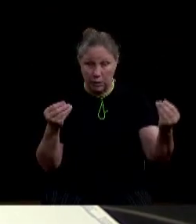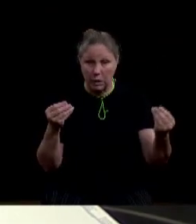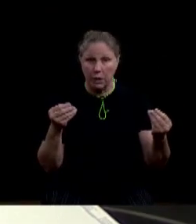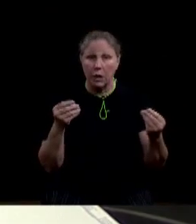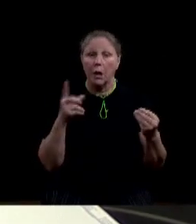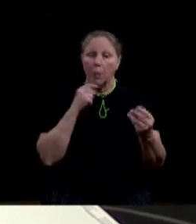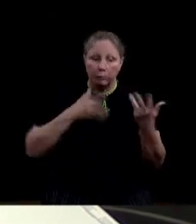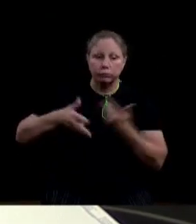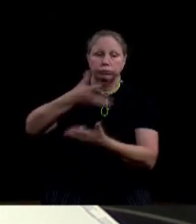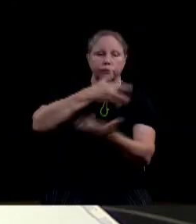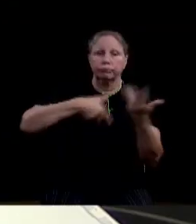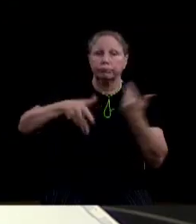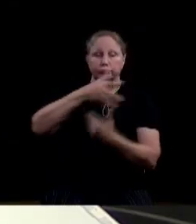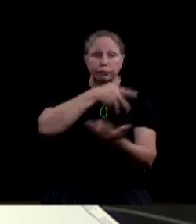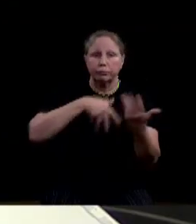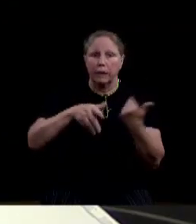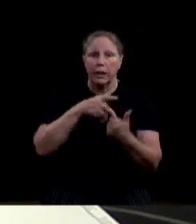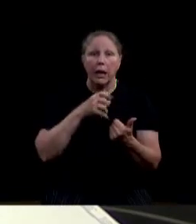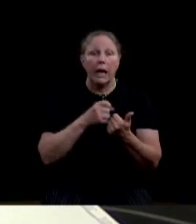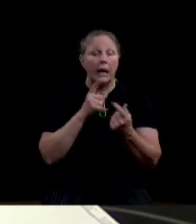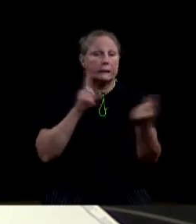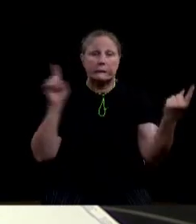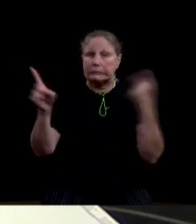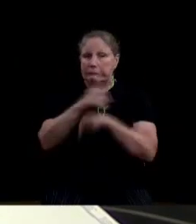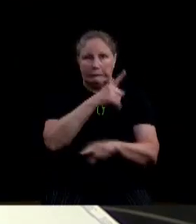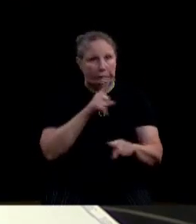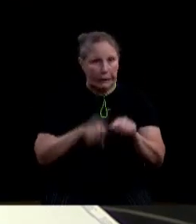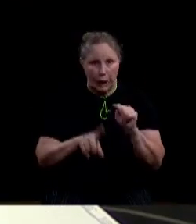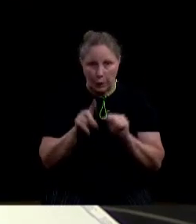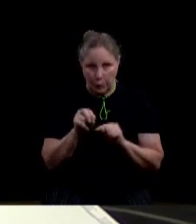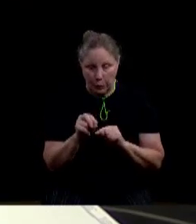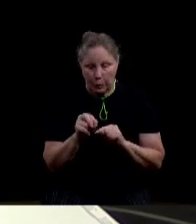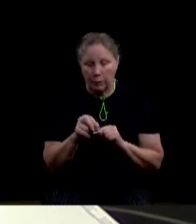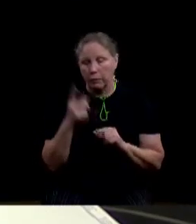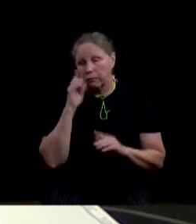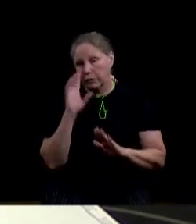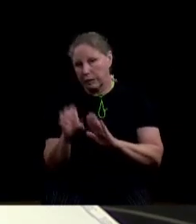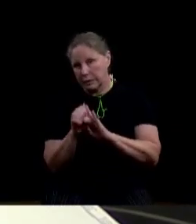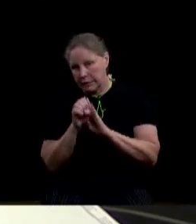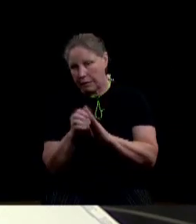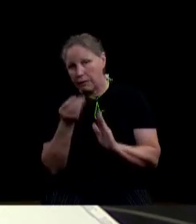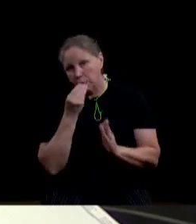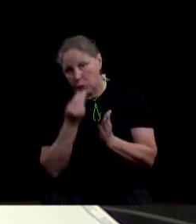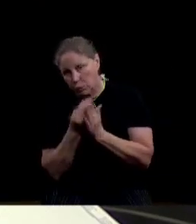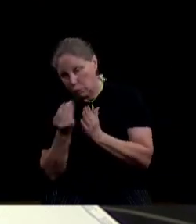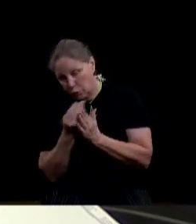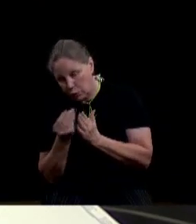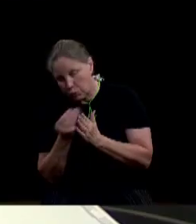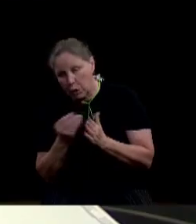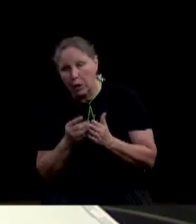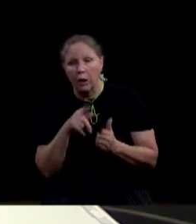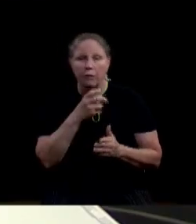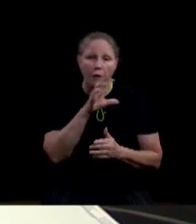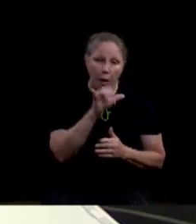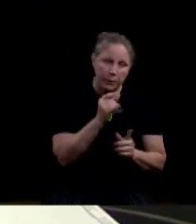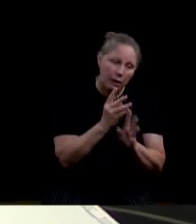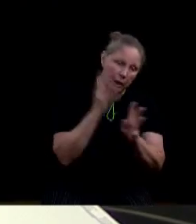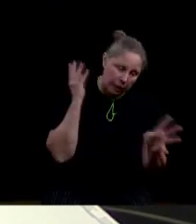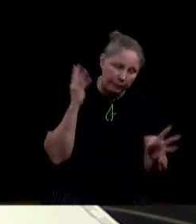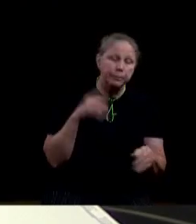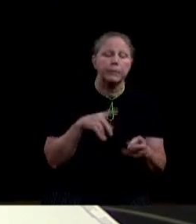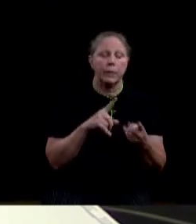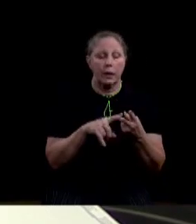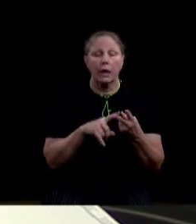to maintain, for example, grocery stores and pharmacies, and whereas the American College